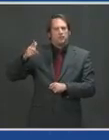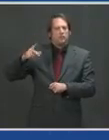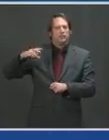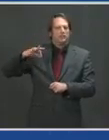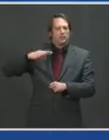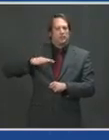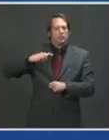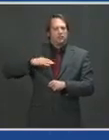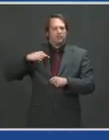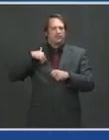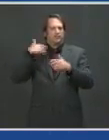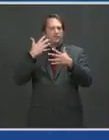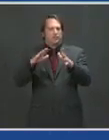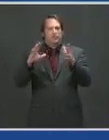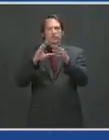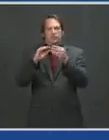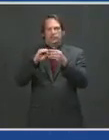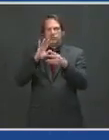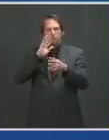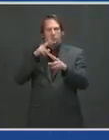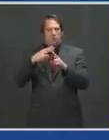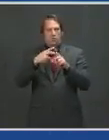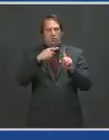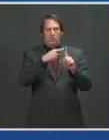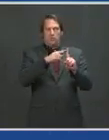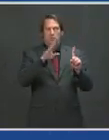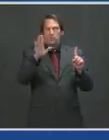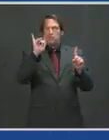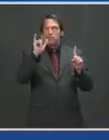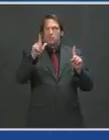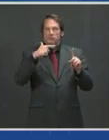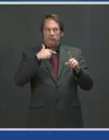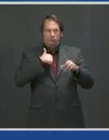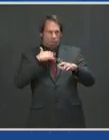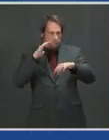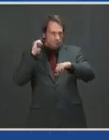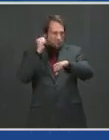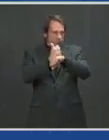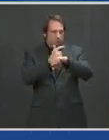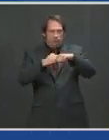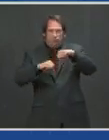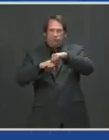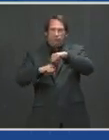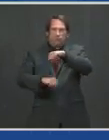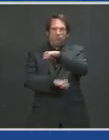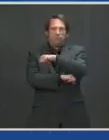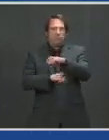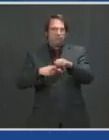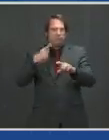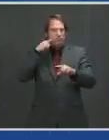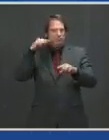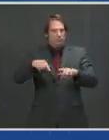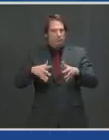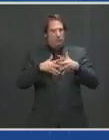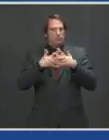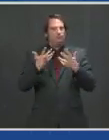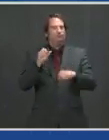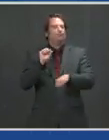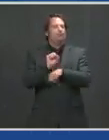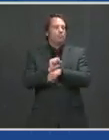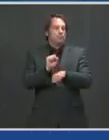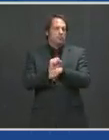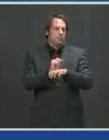America through the American Jobs Plan. It's not a plan that tinkers around the